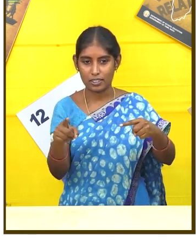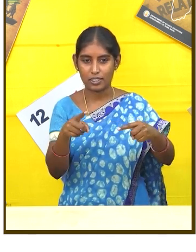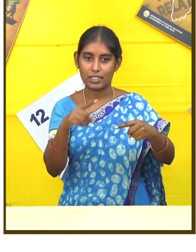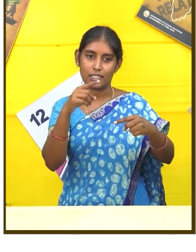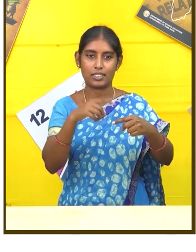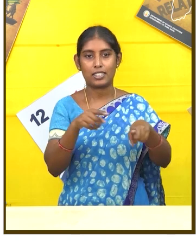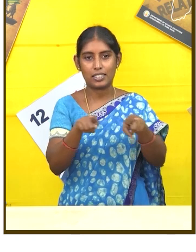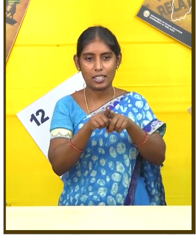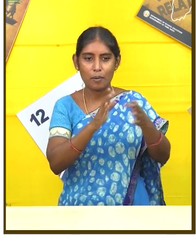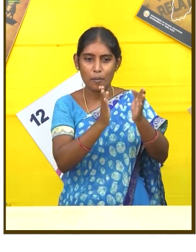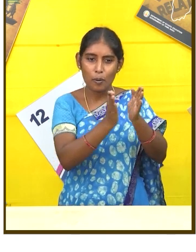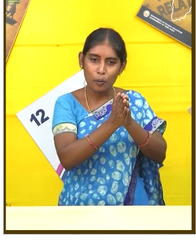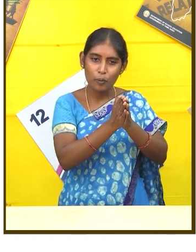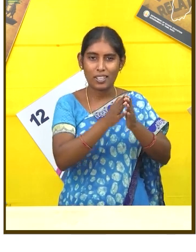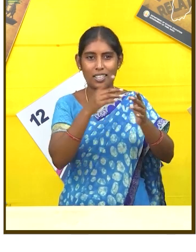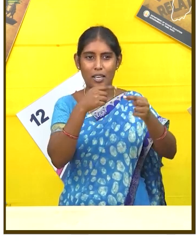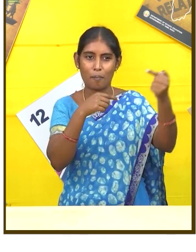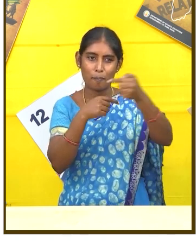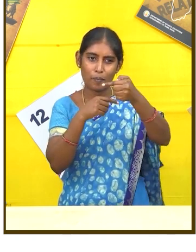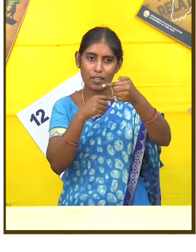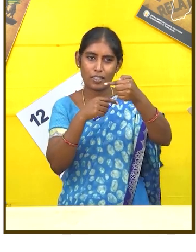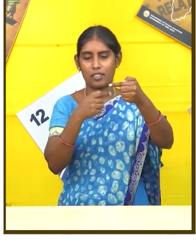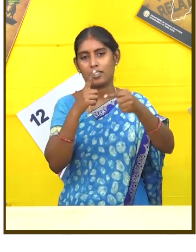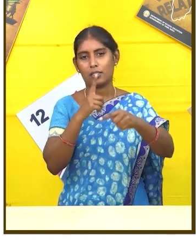the equation. But here,